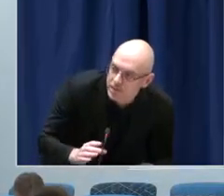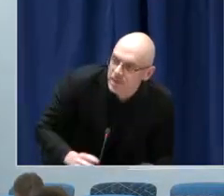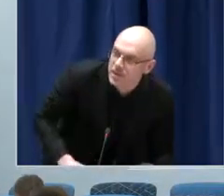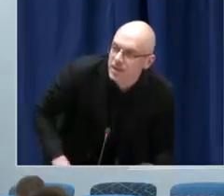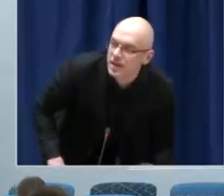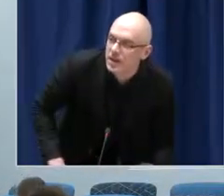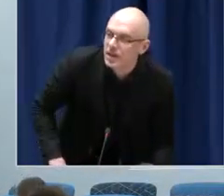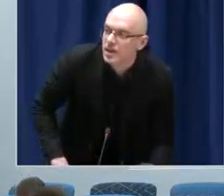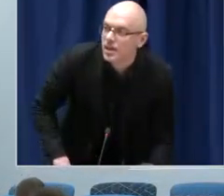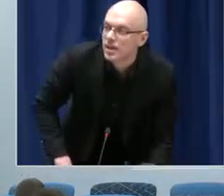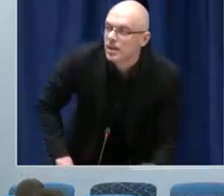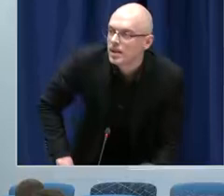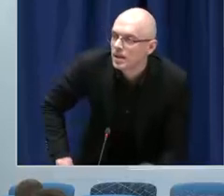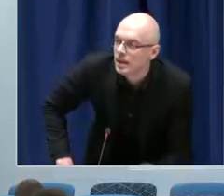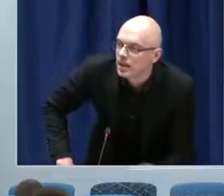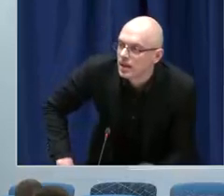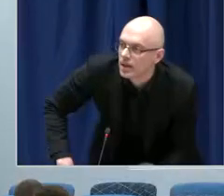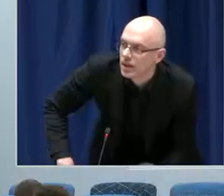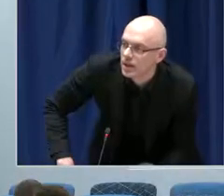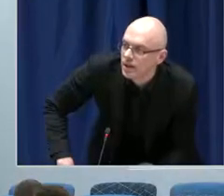morning.